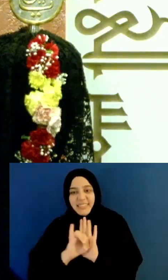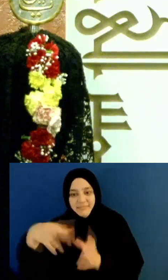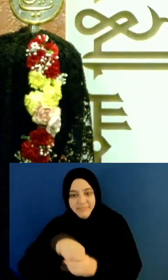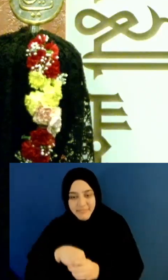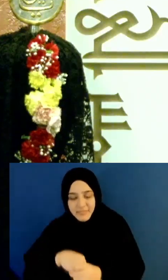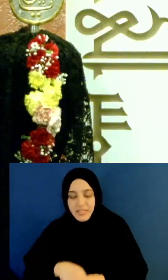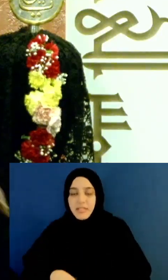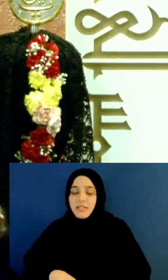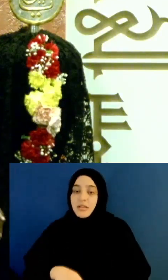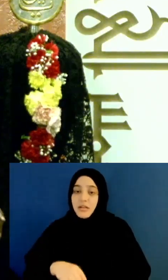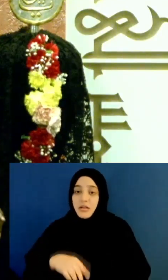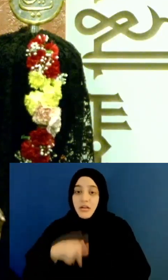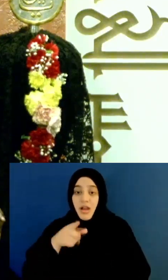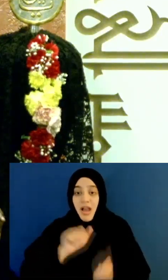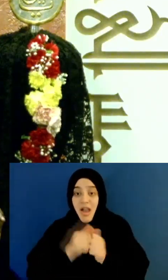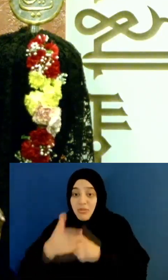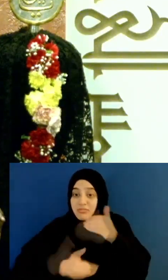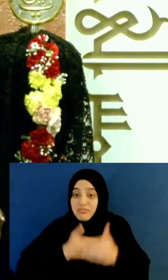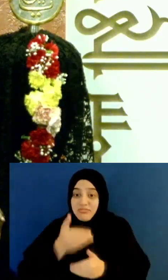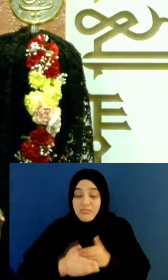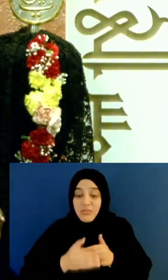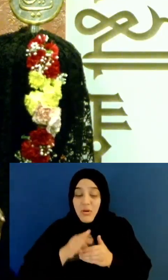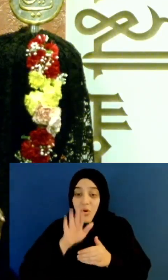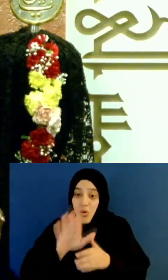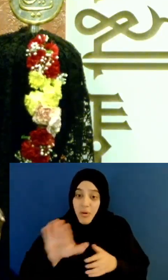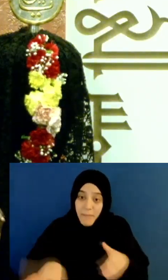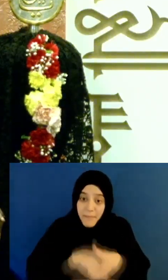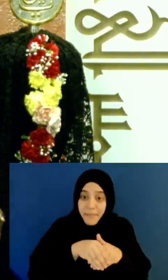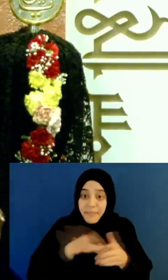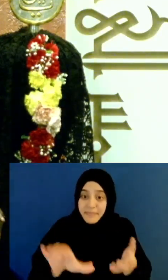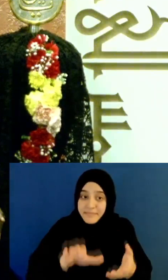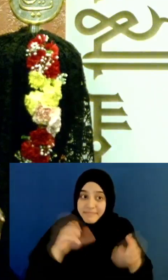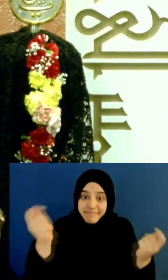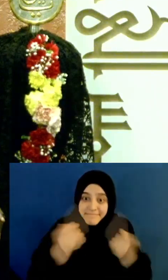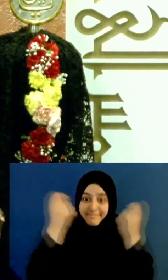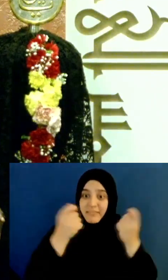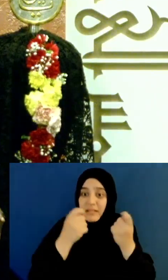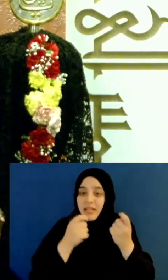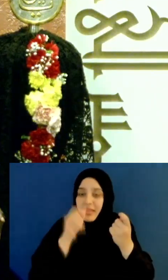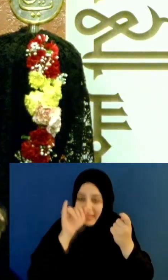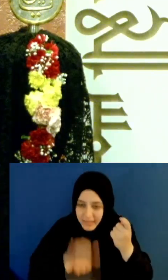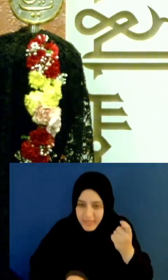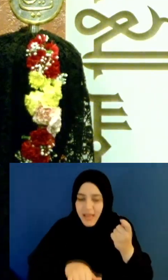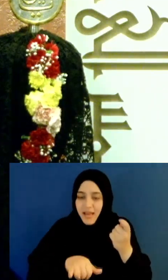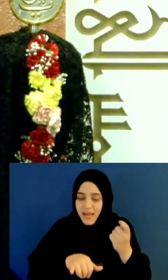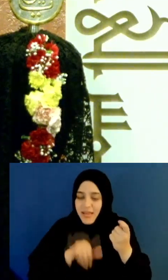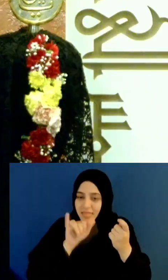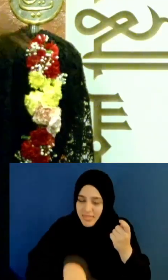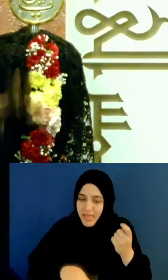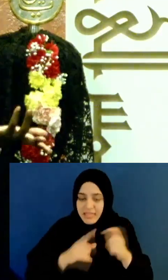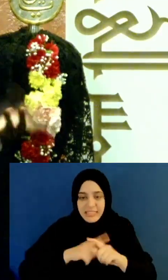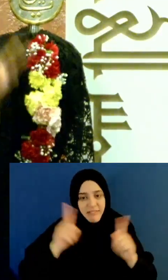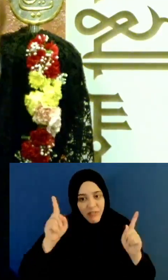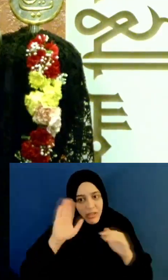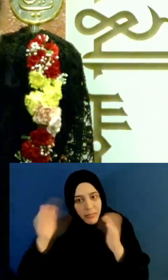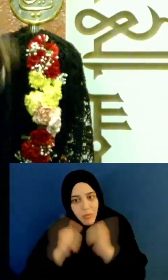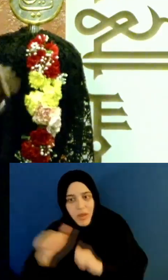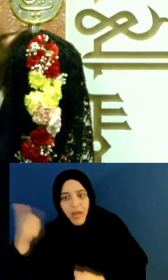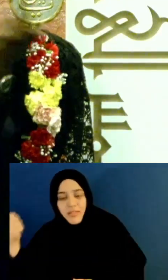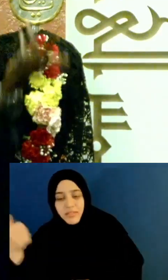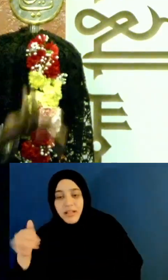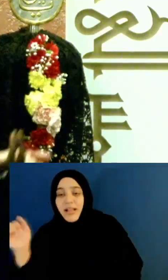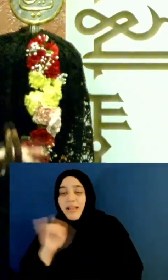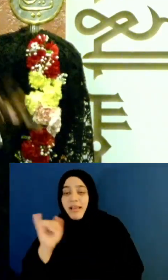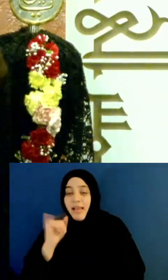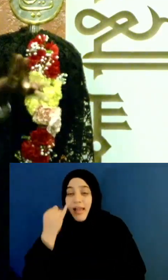conduct your naming ceremonies, it's a composition of identity, heritage. Typical example, you go to Iraq, Babylon is